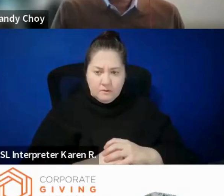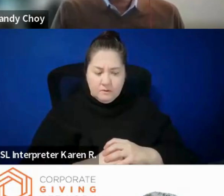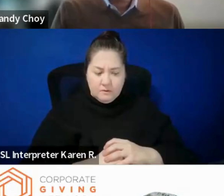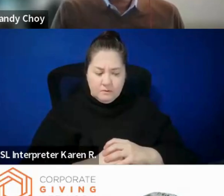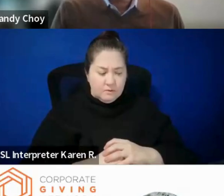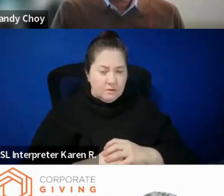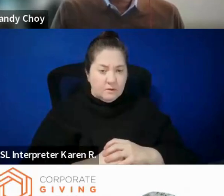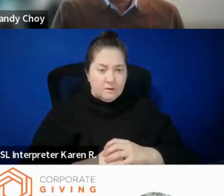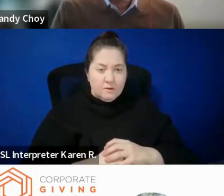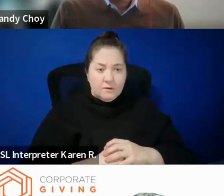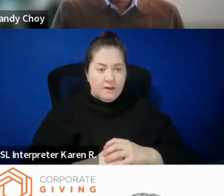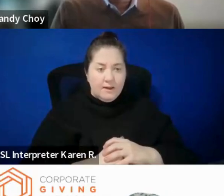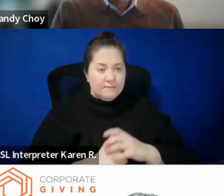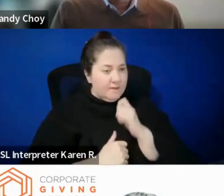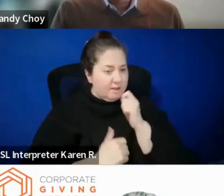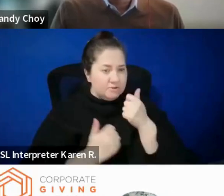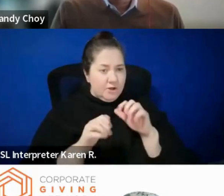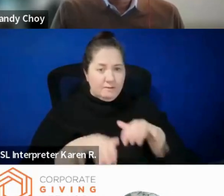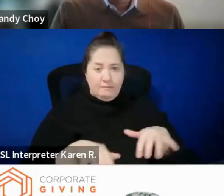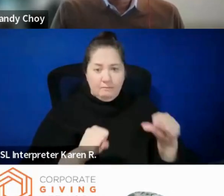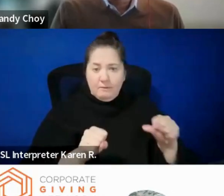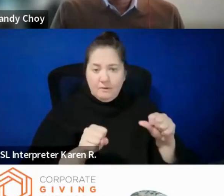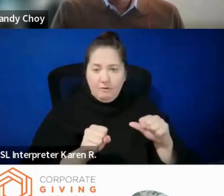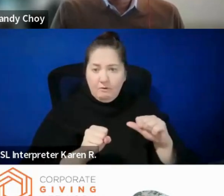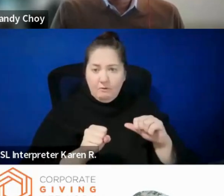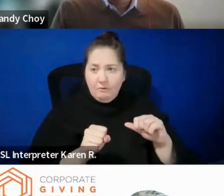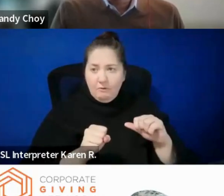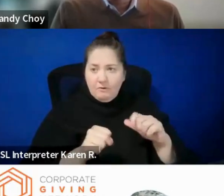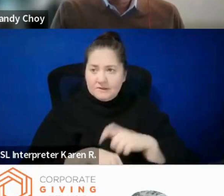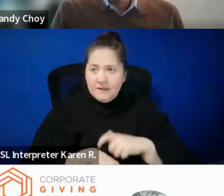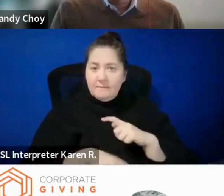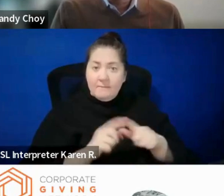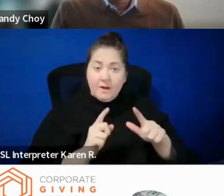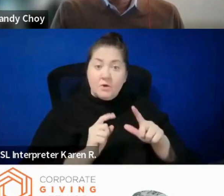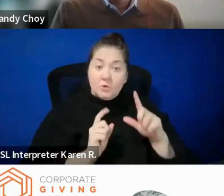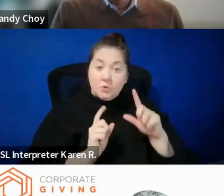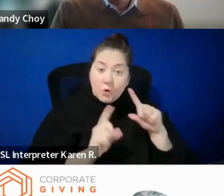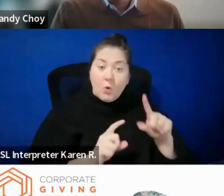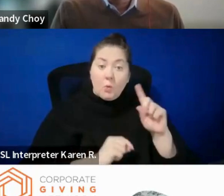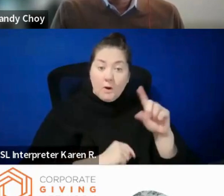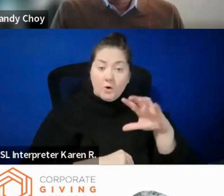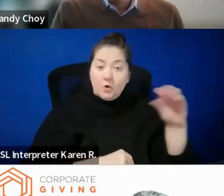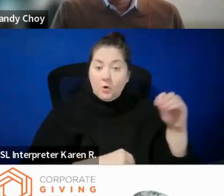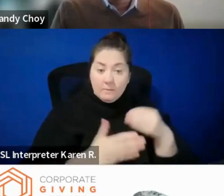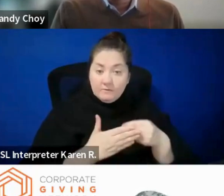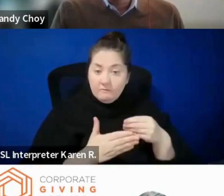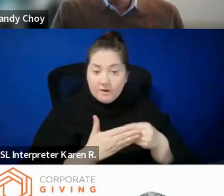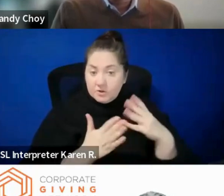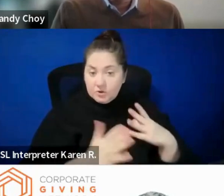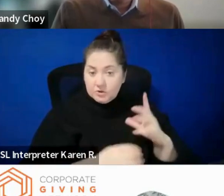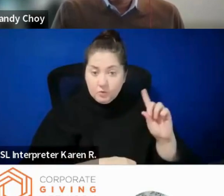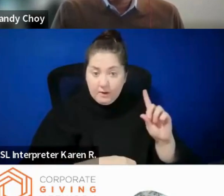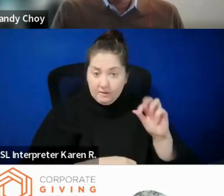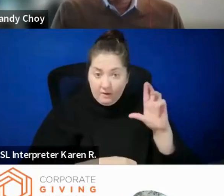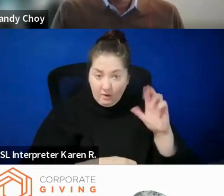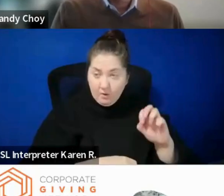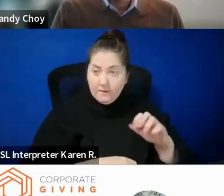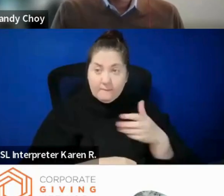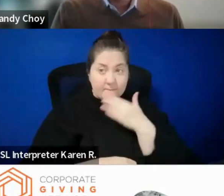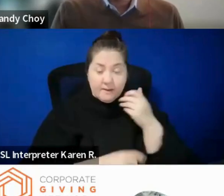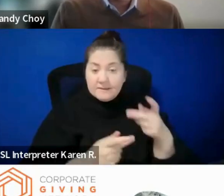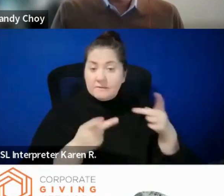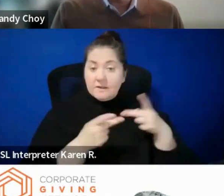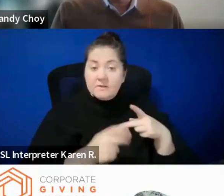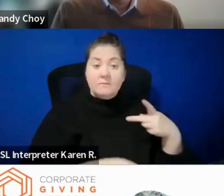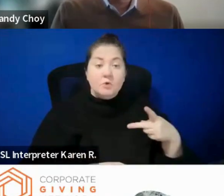Don't mean to monopolize this, folks, but you got to go where the corporate funders are. And one of the best places to do that is at the